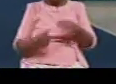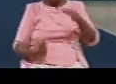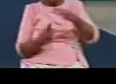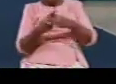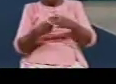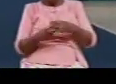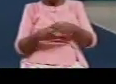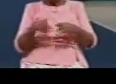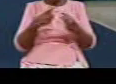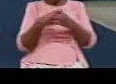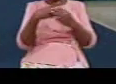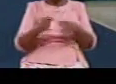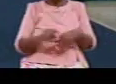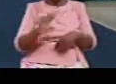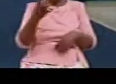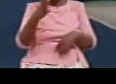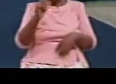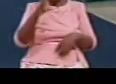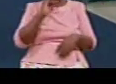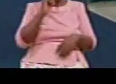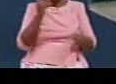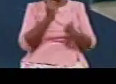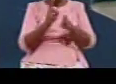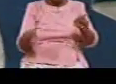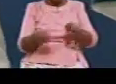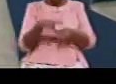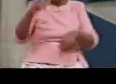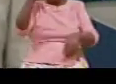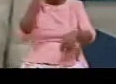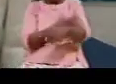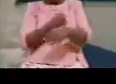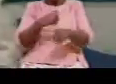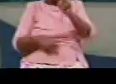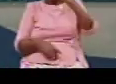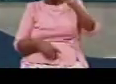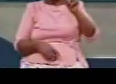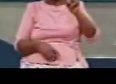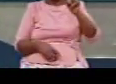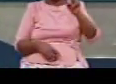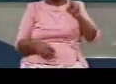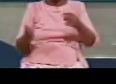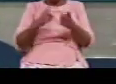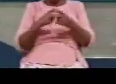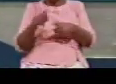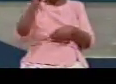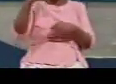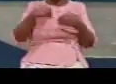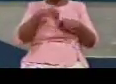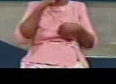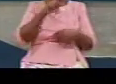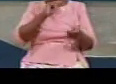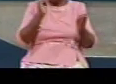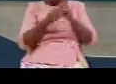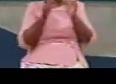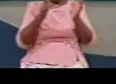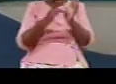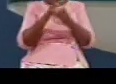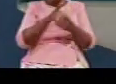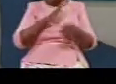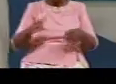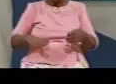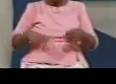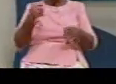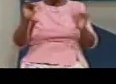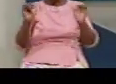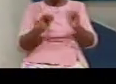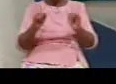fourth one is like the Son of God. He has not changed. Jesus Christ, the same yesterday,